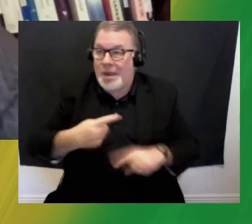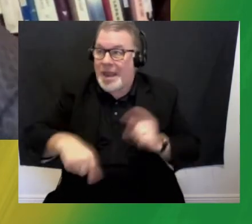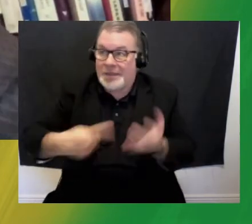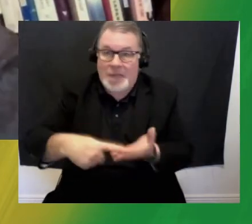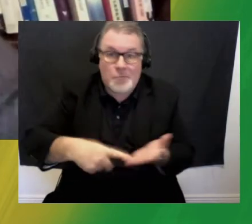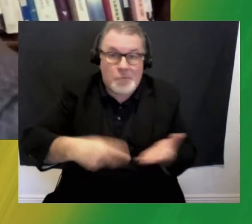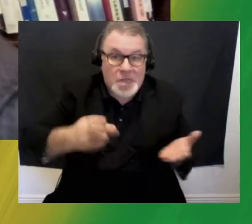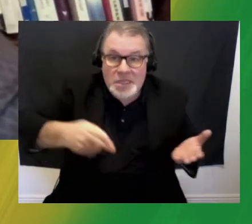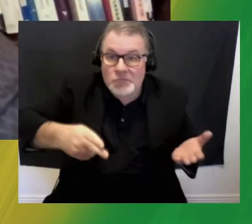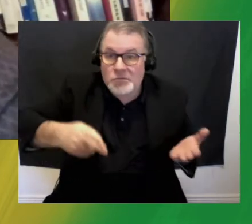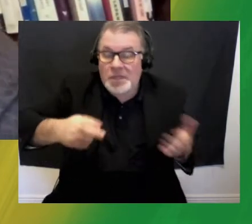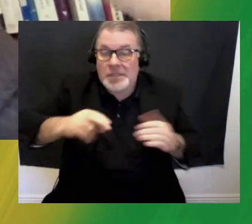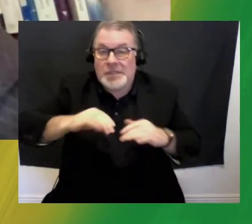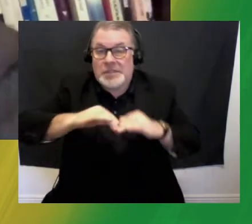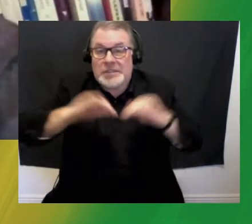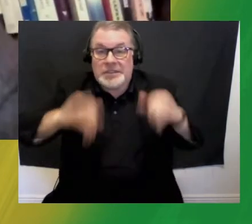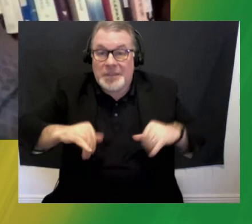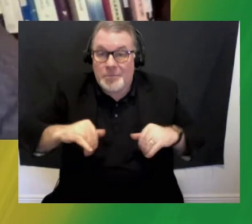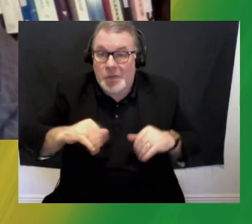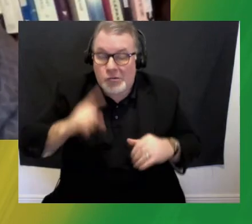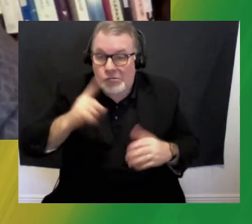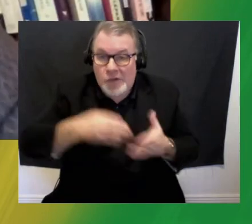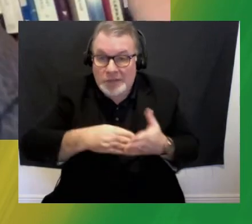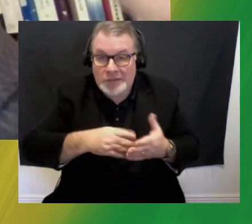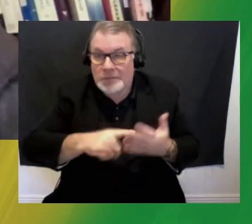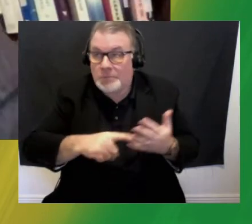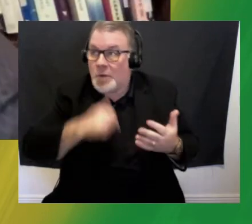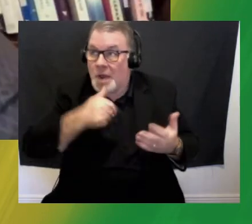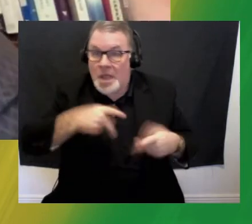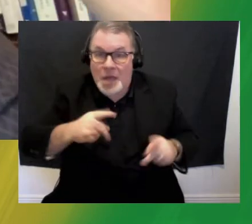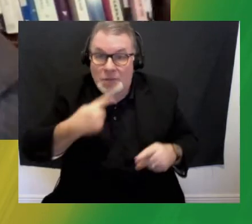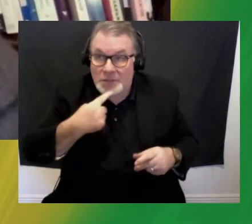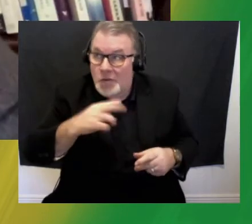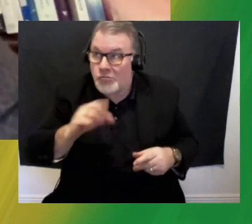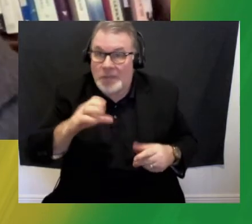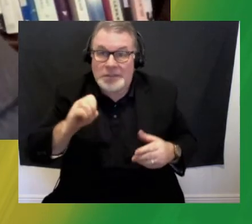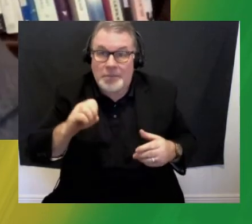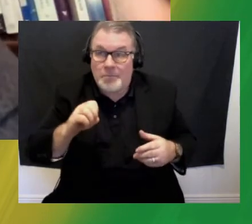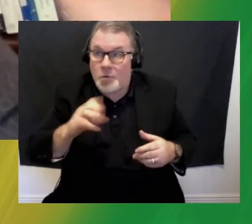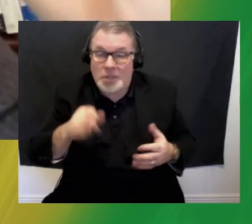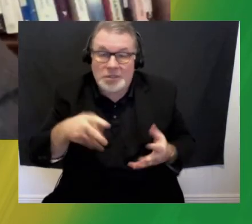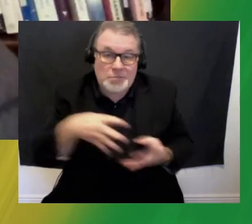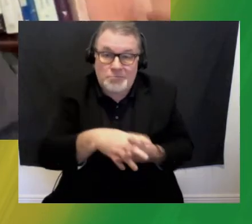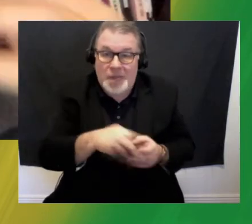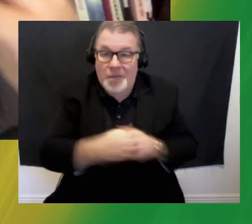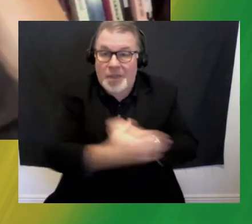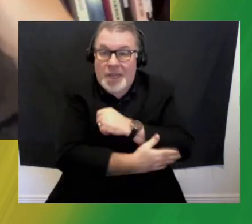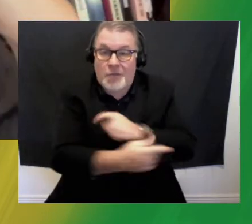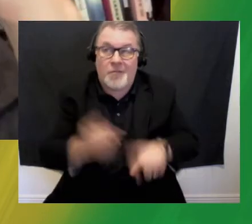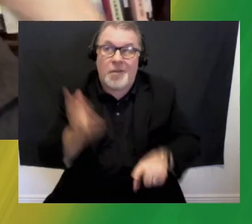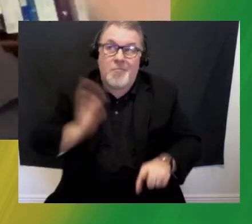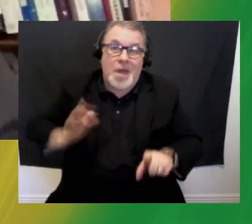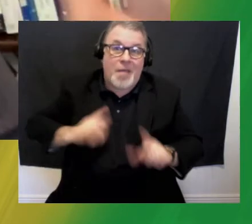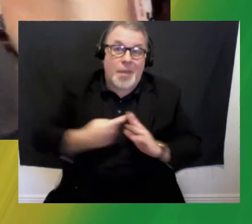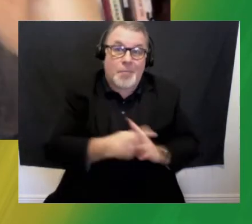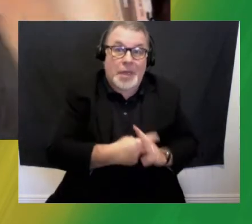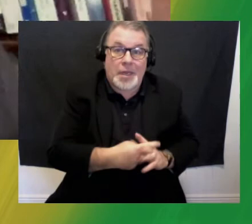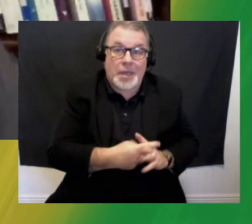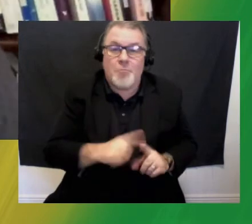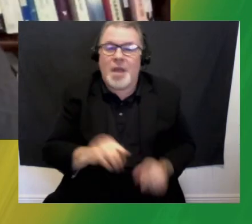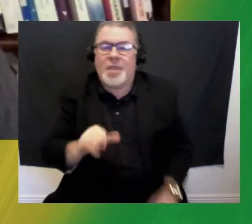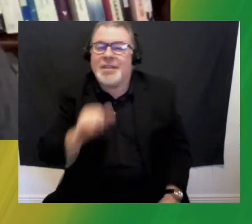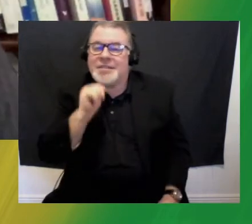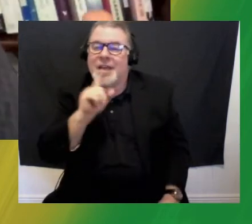history of systemic racism, and we're not allowed to say that racism was embedded in the country from the beginning. But that's not even an